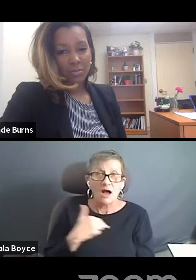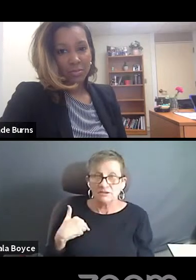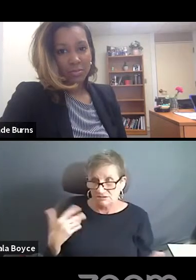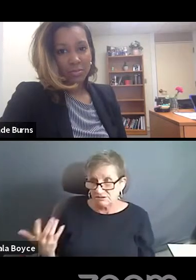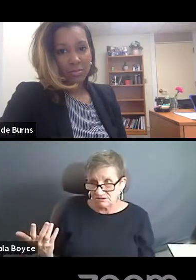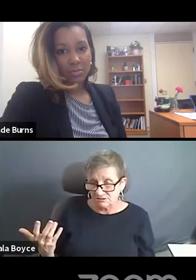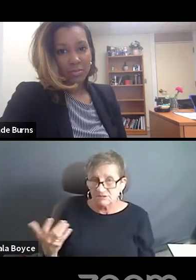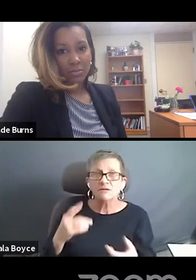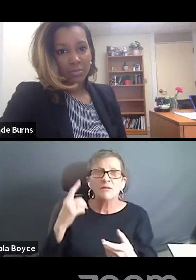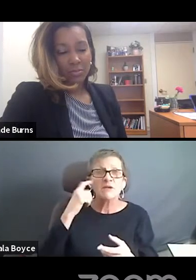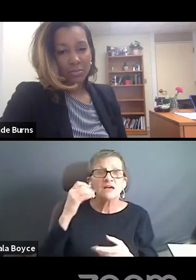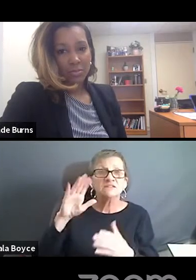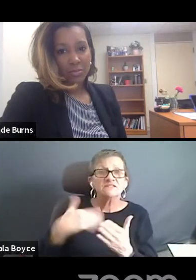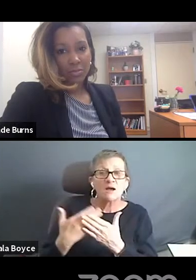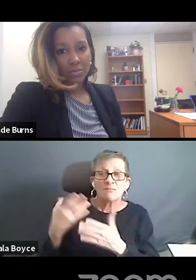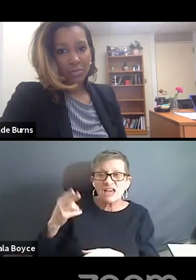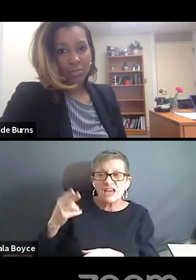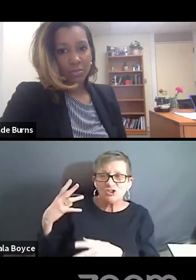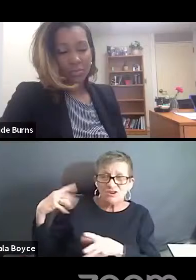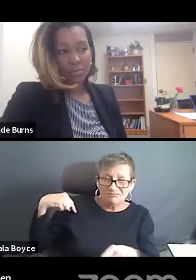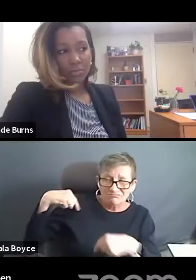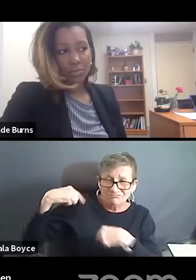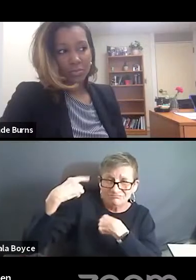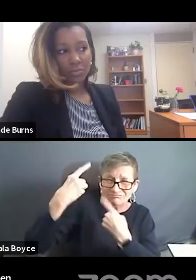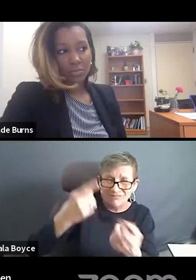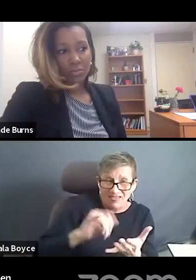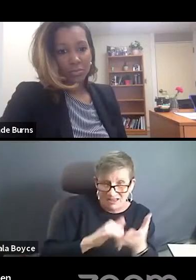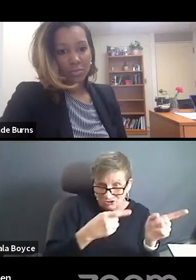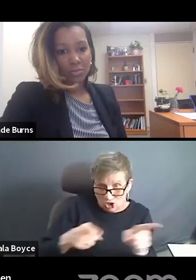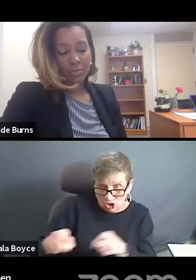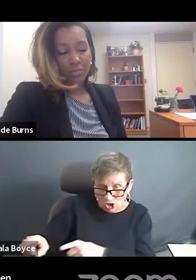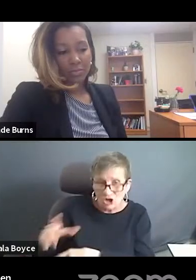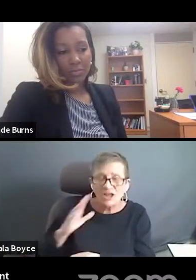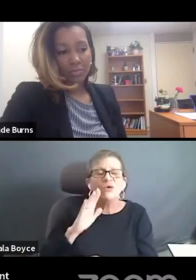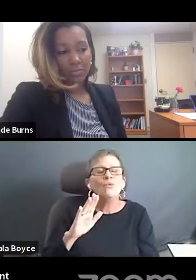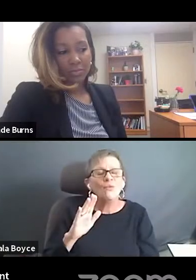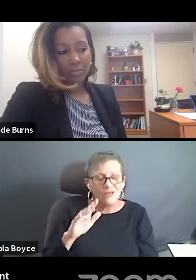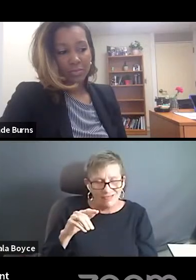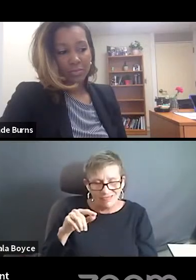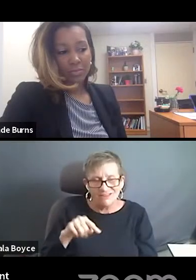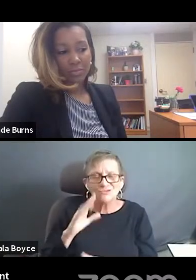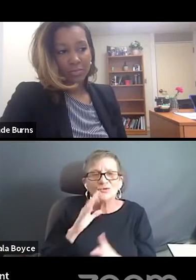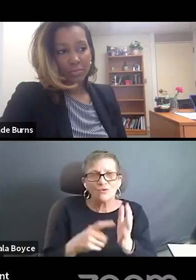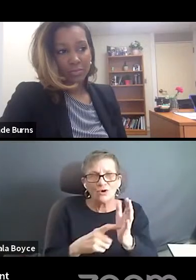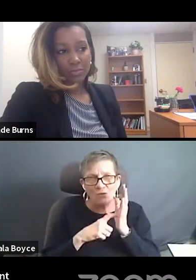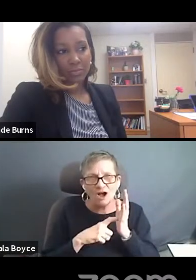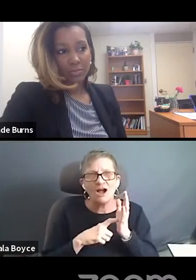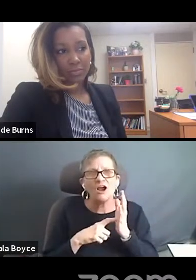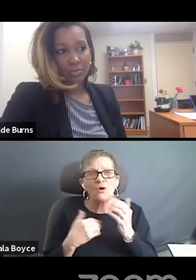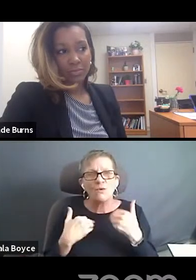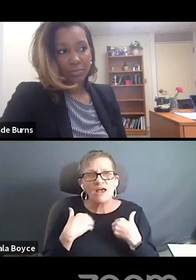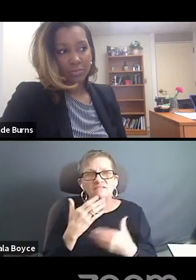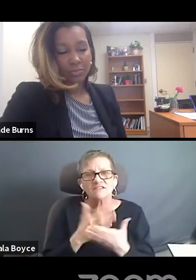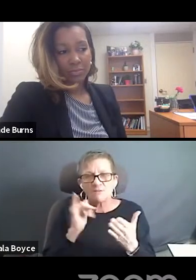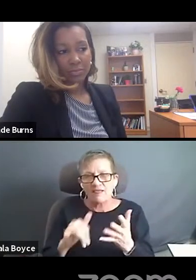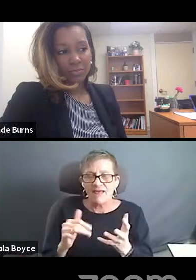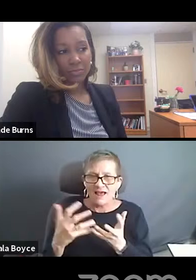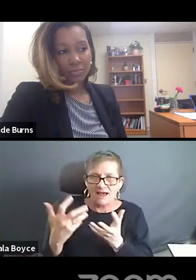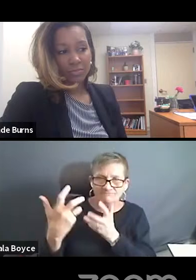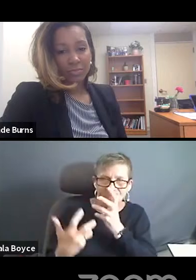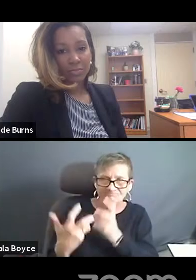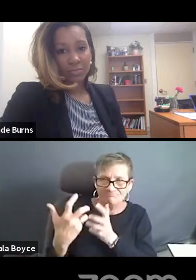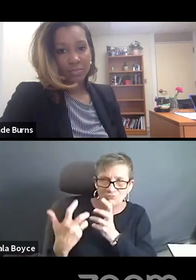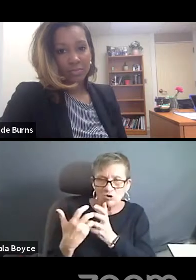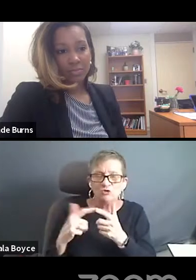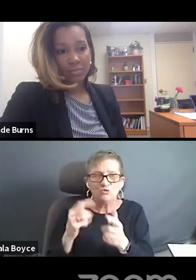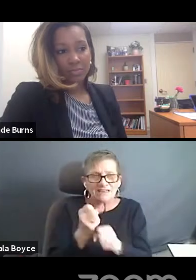due to some of the historical things that have occurred, it is going to require that we have some of that concordance to get us to